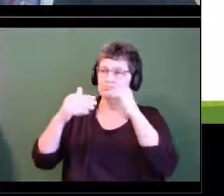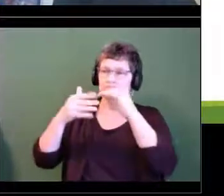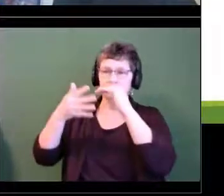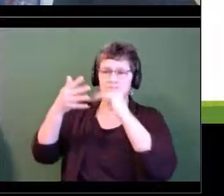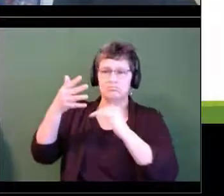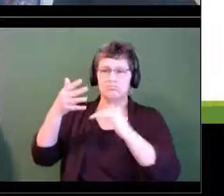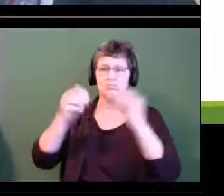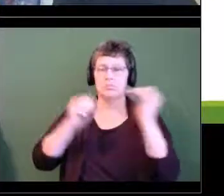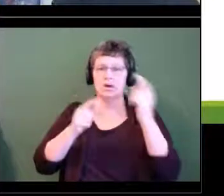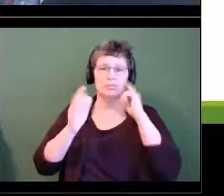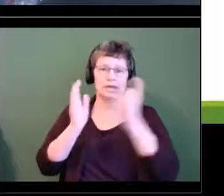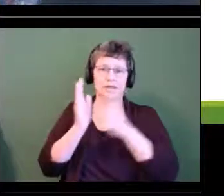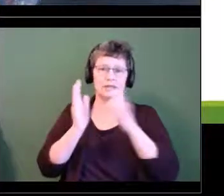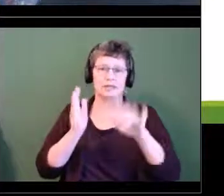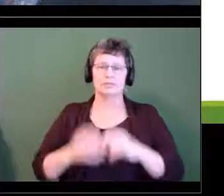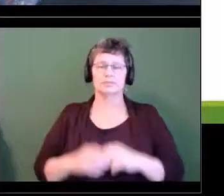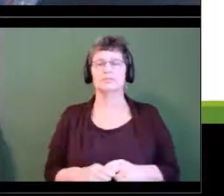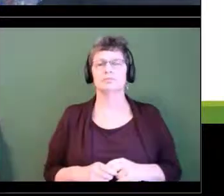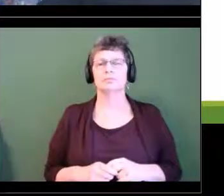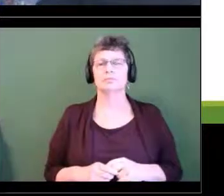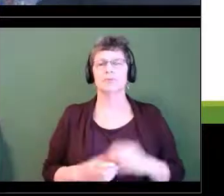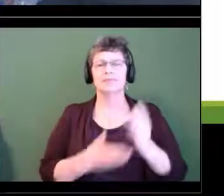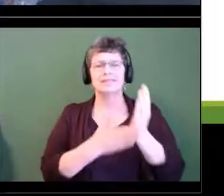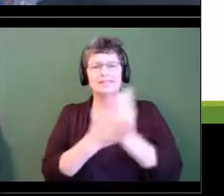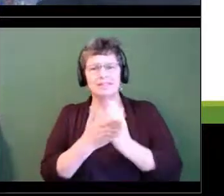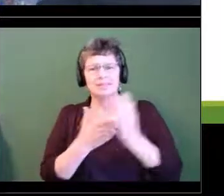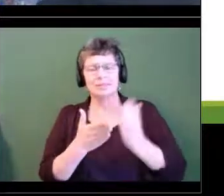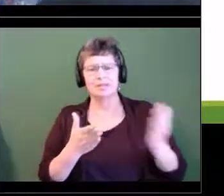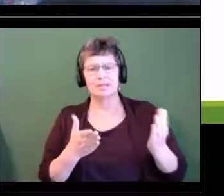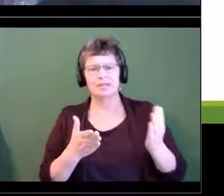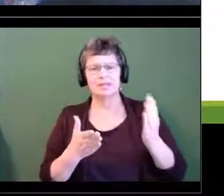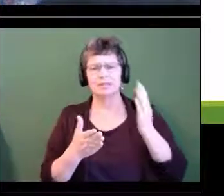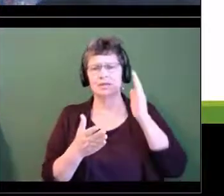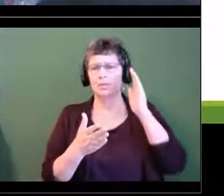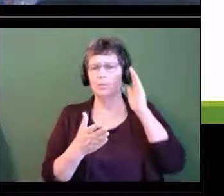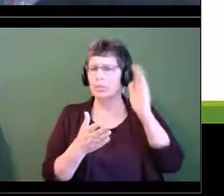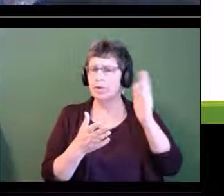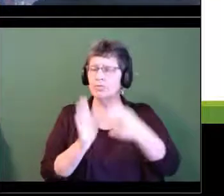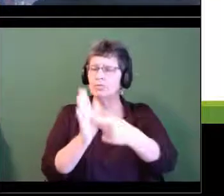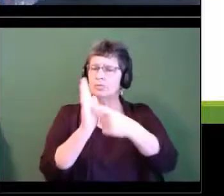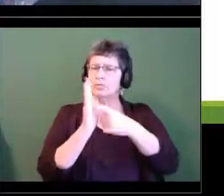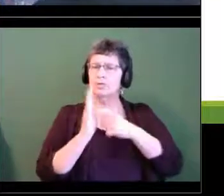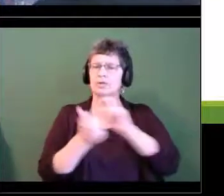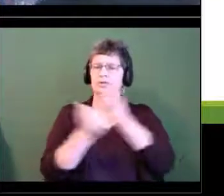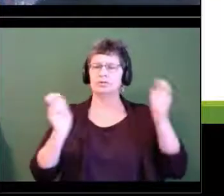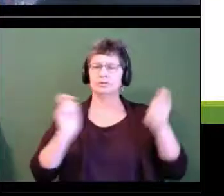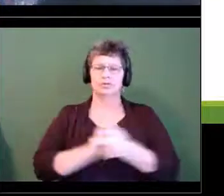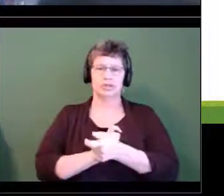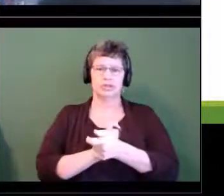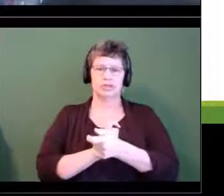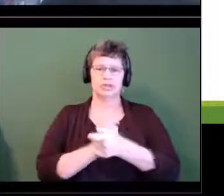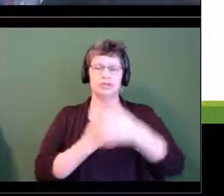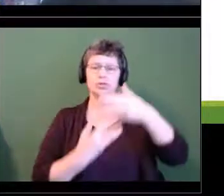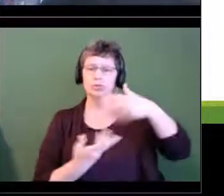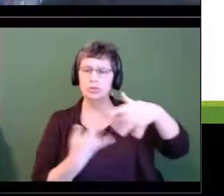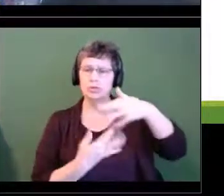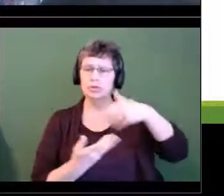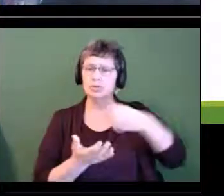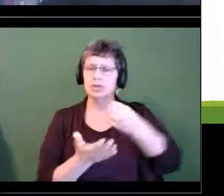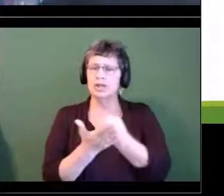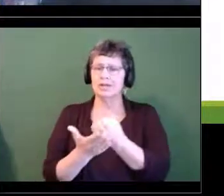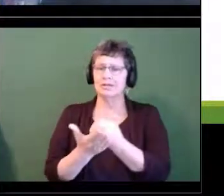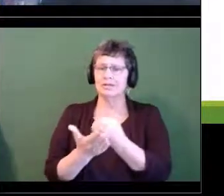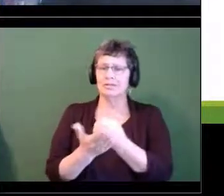actually going to take social, economic, or political change. and a multifactorial approach in